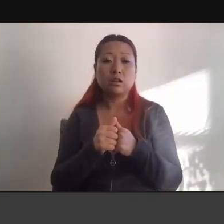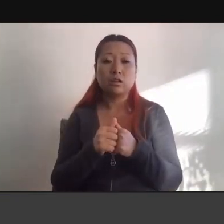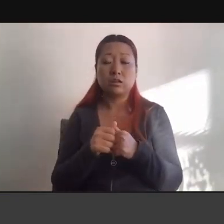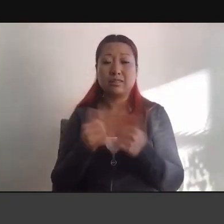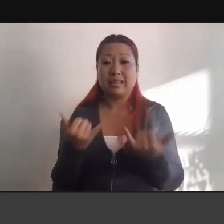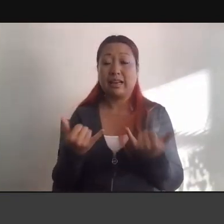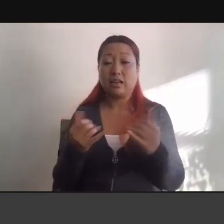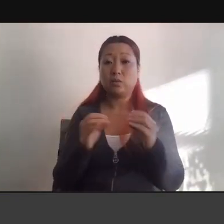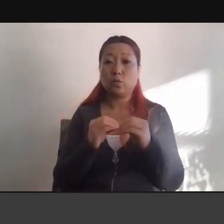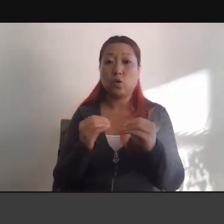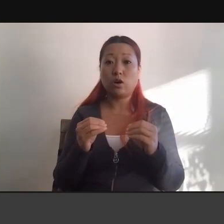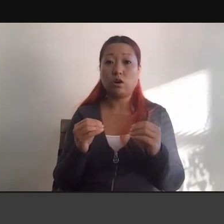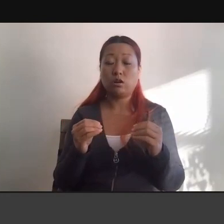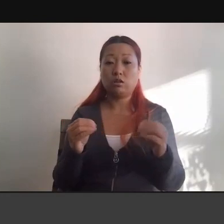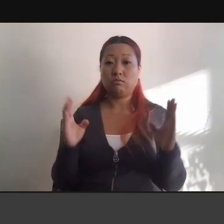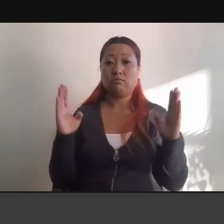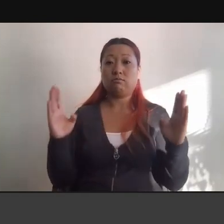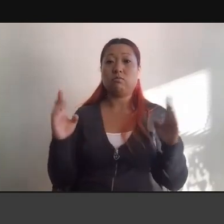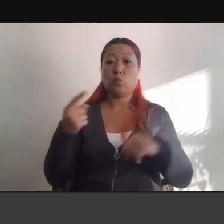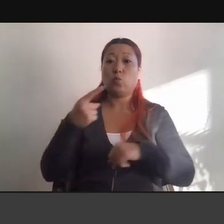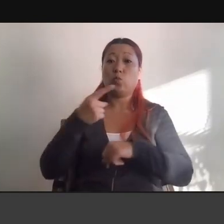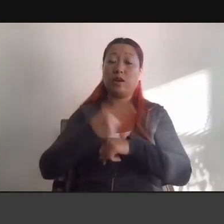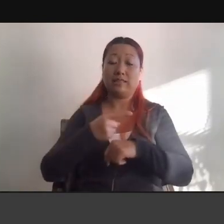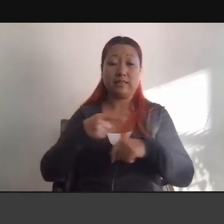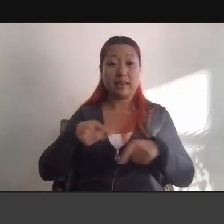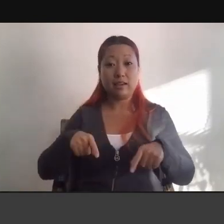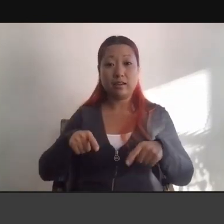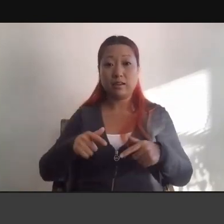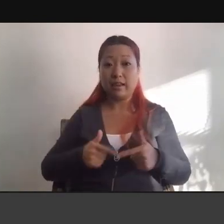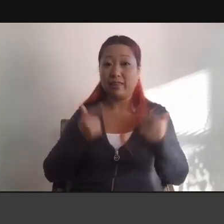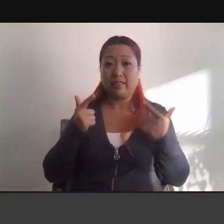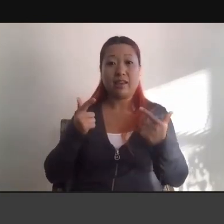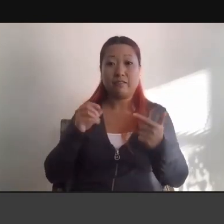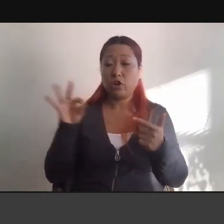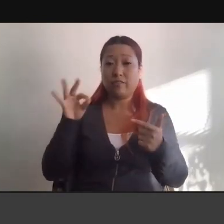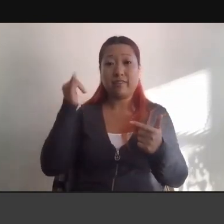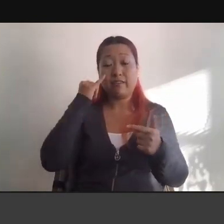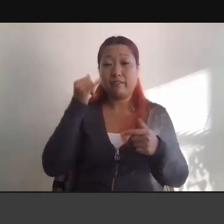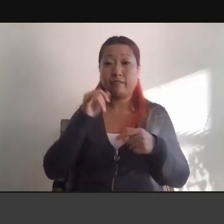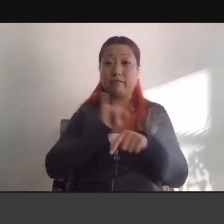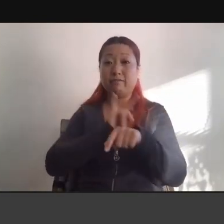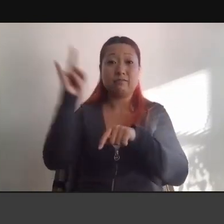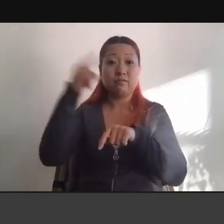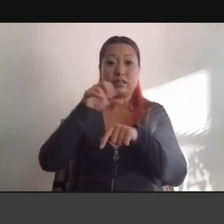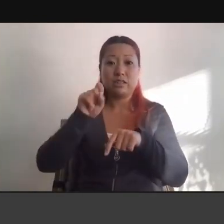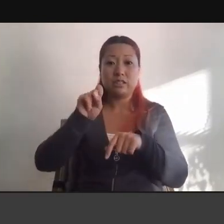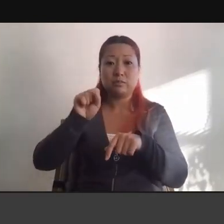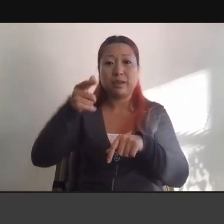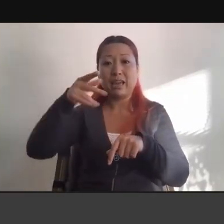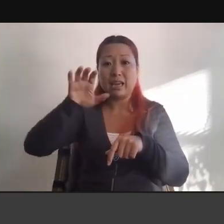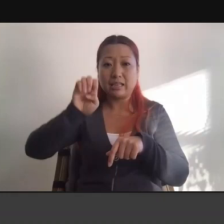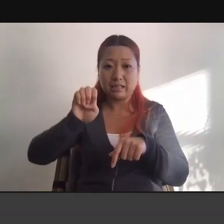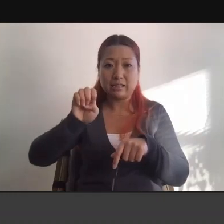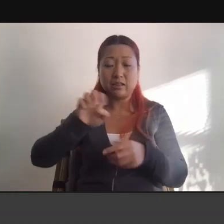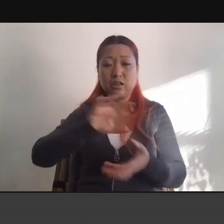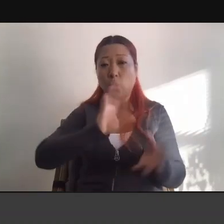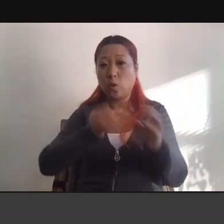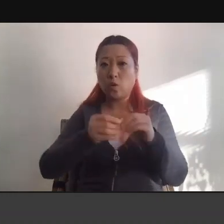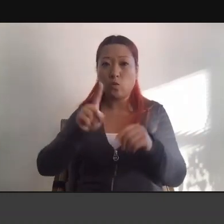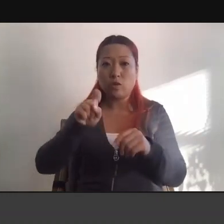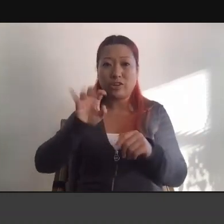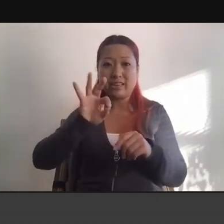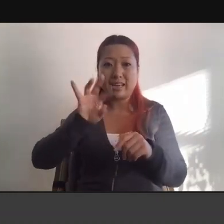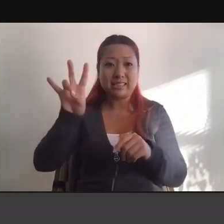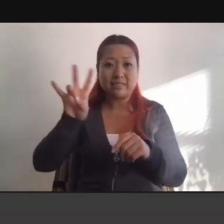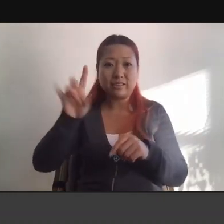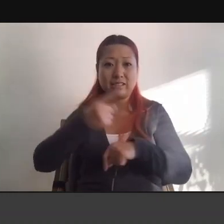of Dr. Serena in space, what actually an entire 197 days in the life for